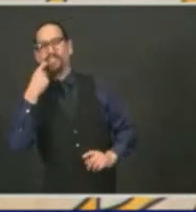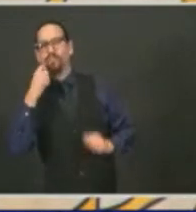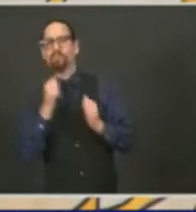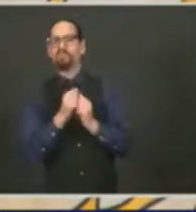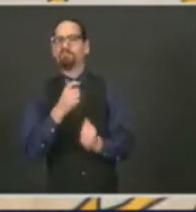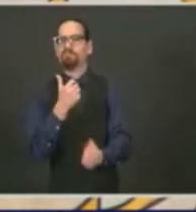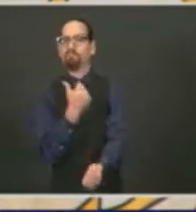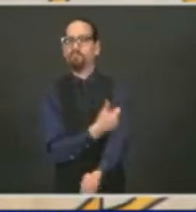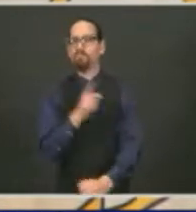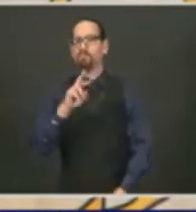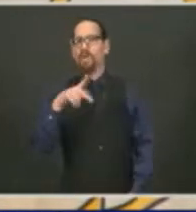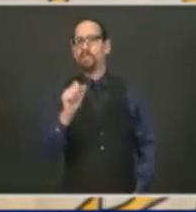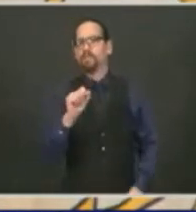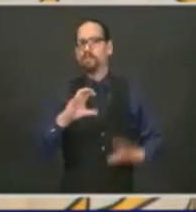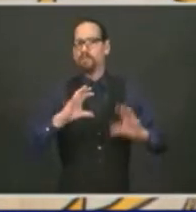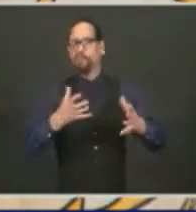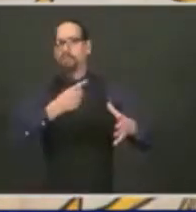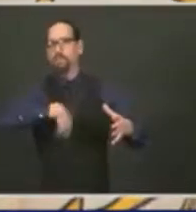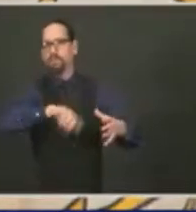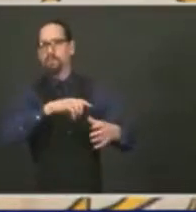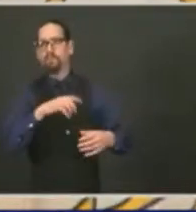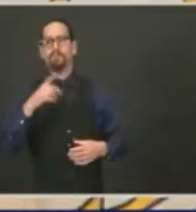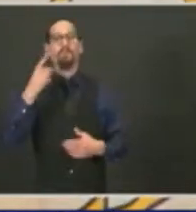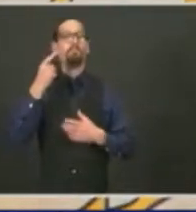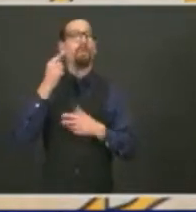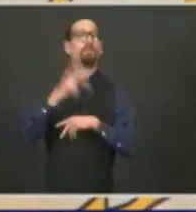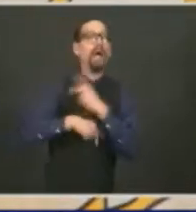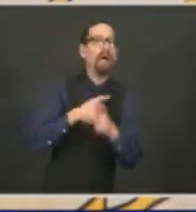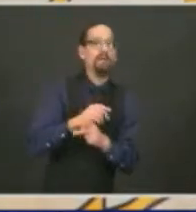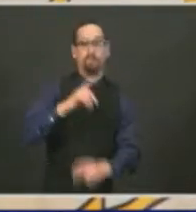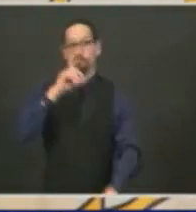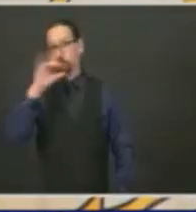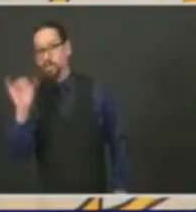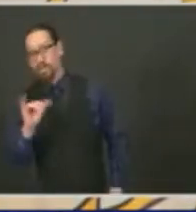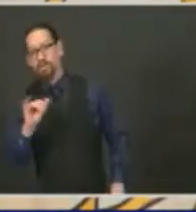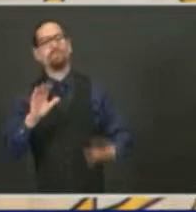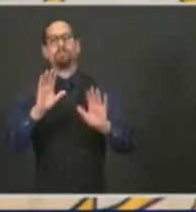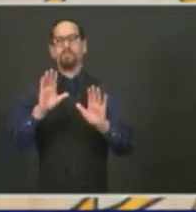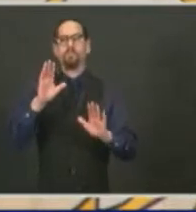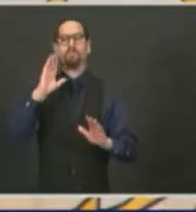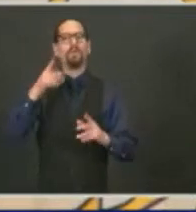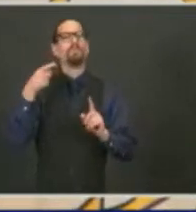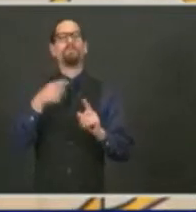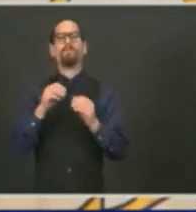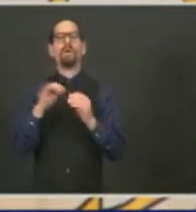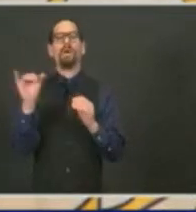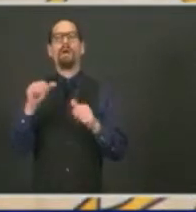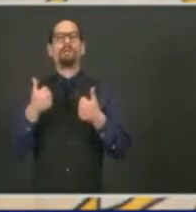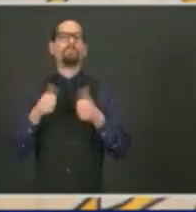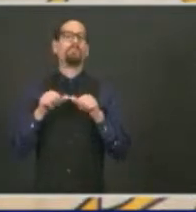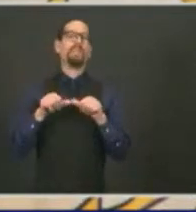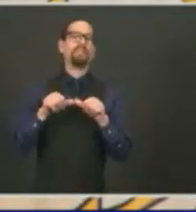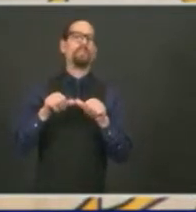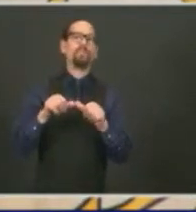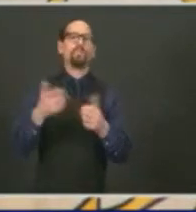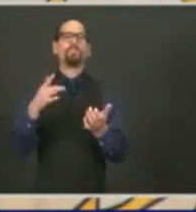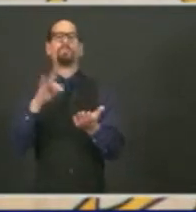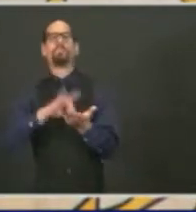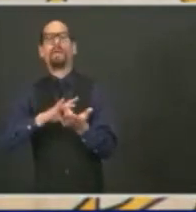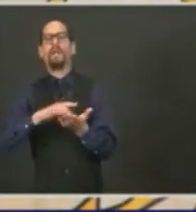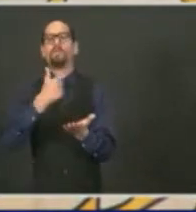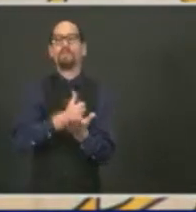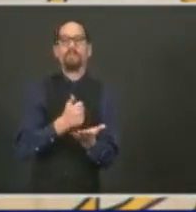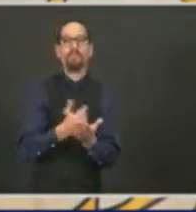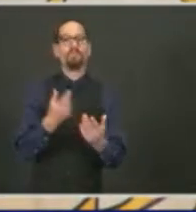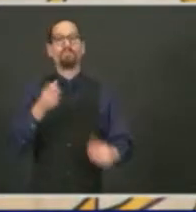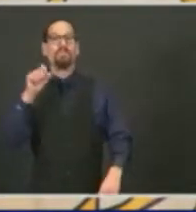opioid addiction. So what does that look like? Continued medical assisted treatment in the prison, more medical assisted treatment in the community, a lot